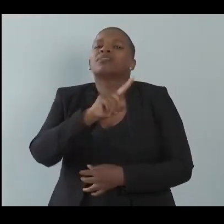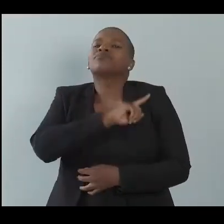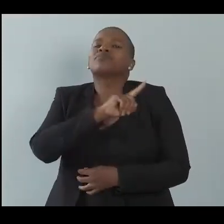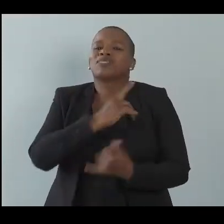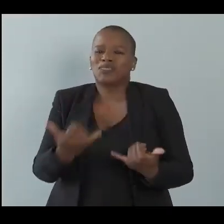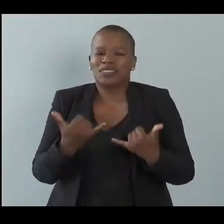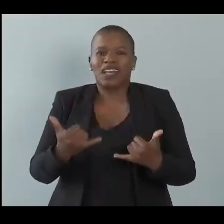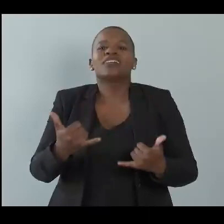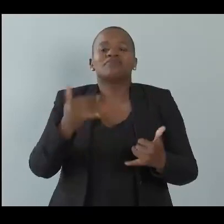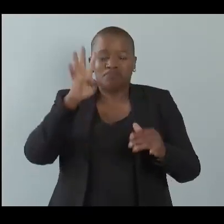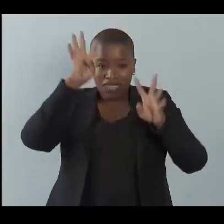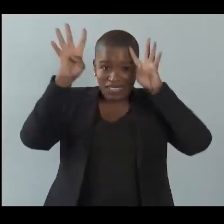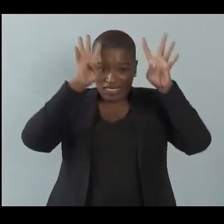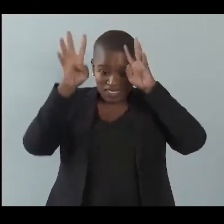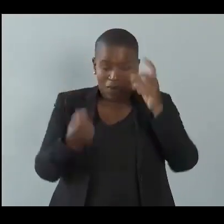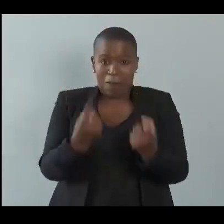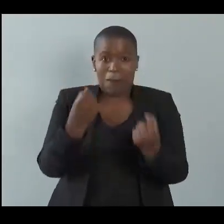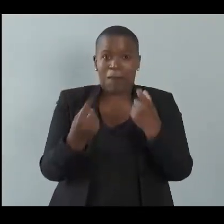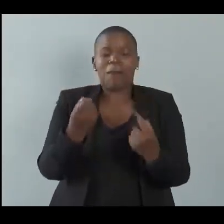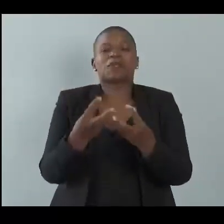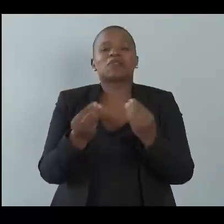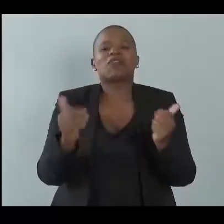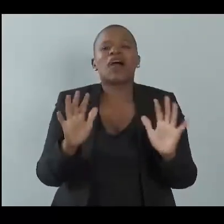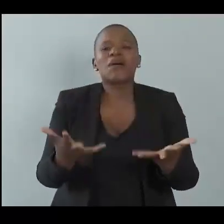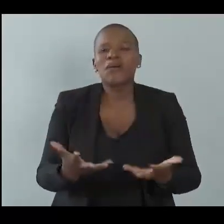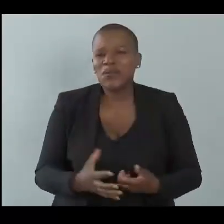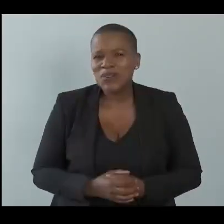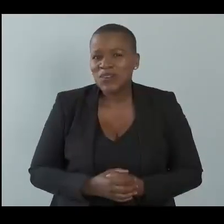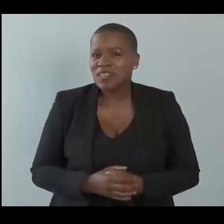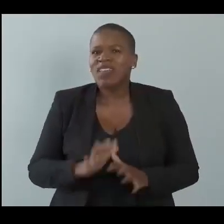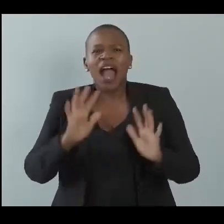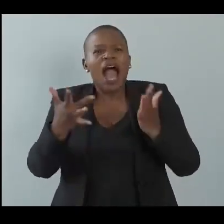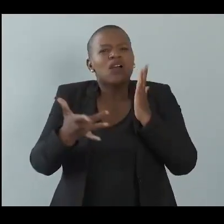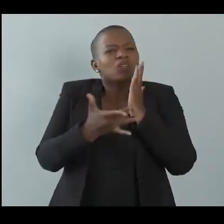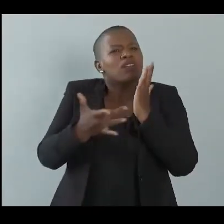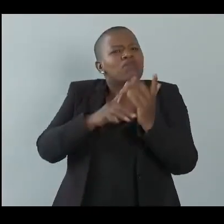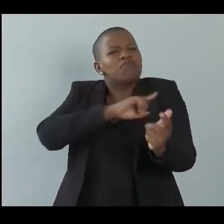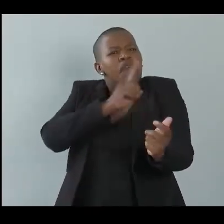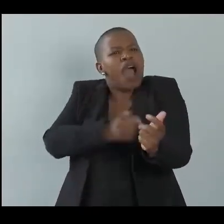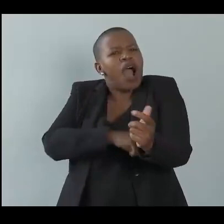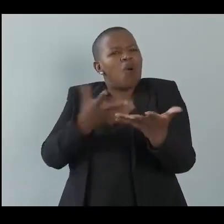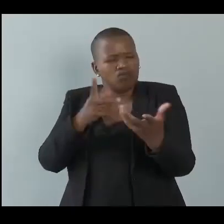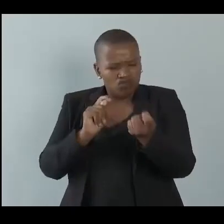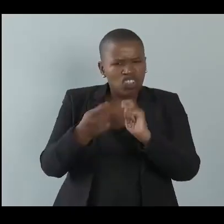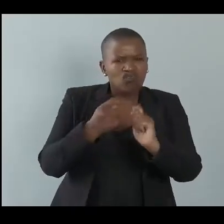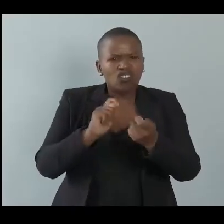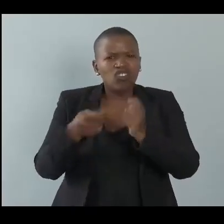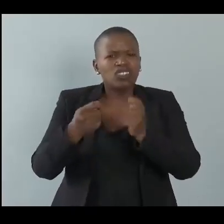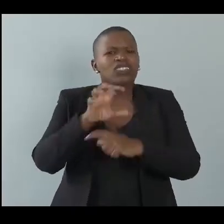some immensely important problems using the power of technology and South Africans' relentless